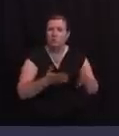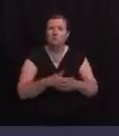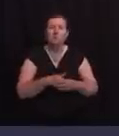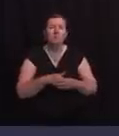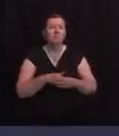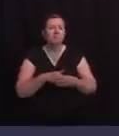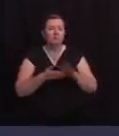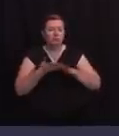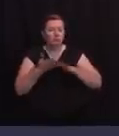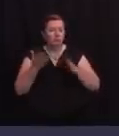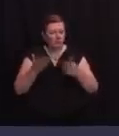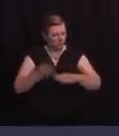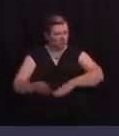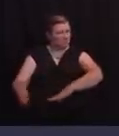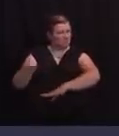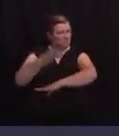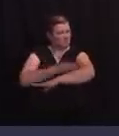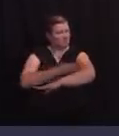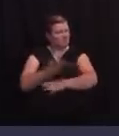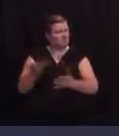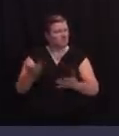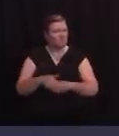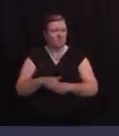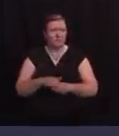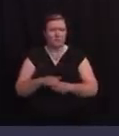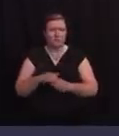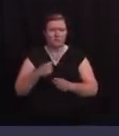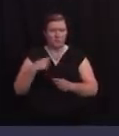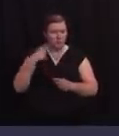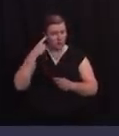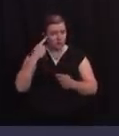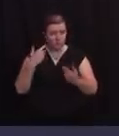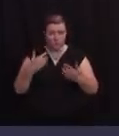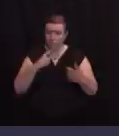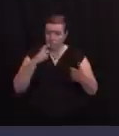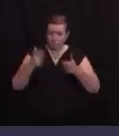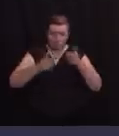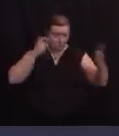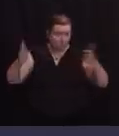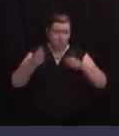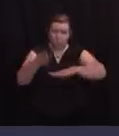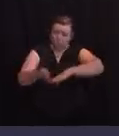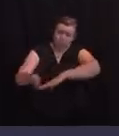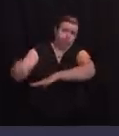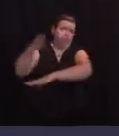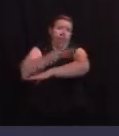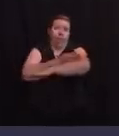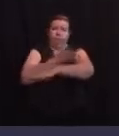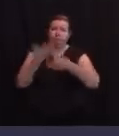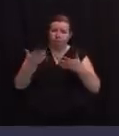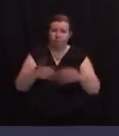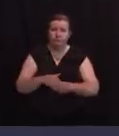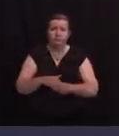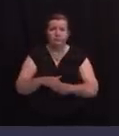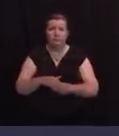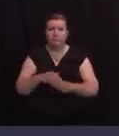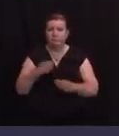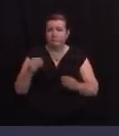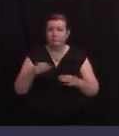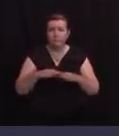We just got here 3.5 years ago, and I think that we've made an enormous amount of progress. And by the way, no rate hike during our